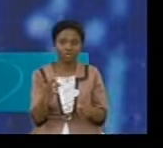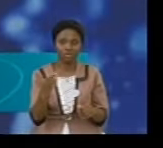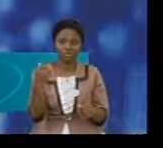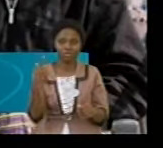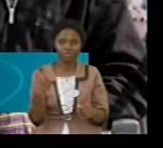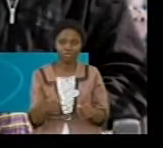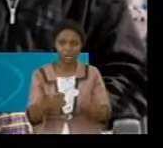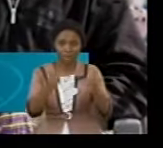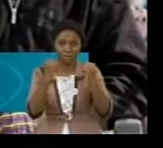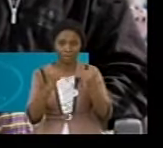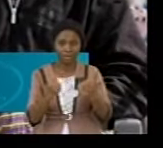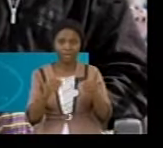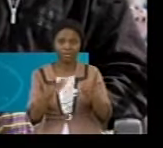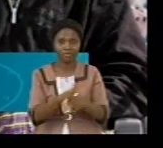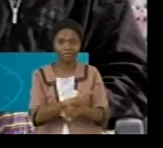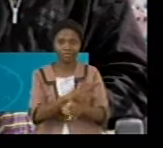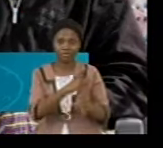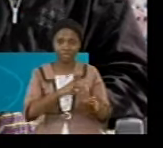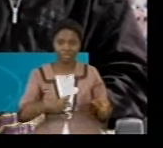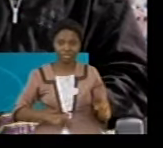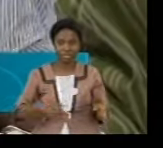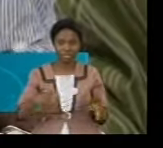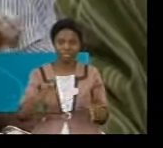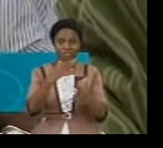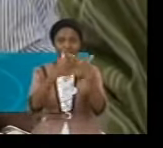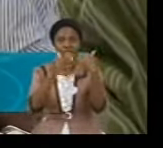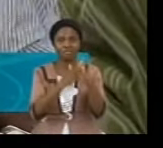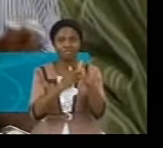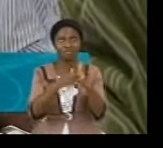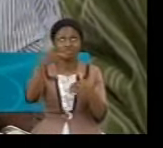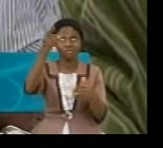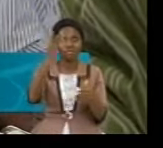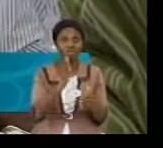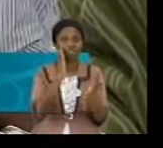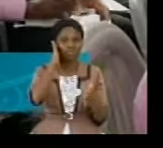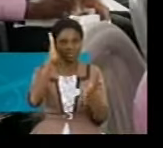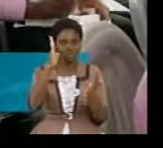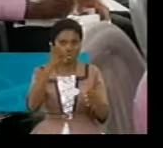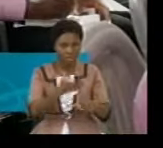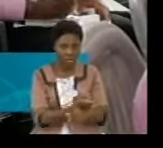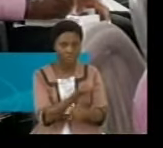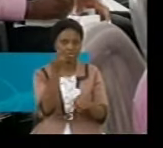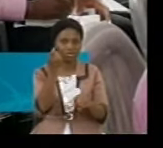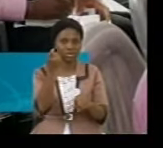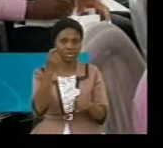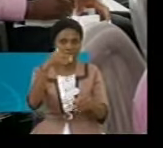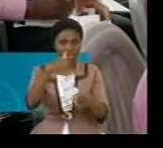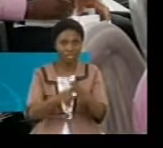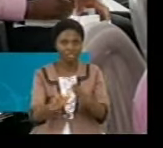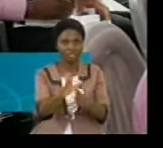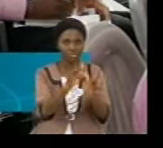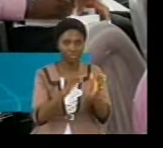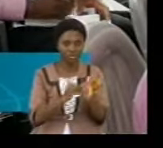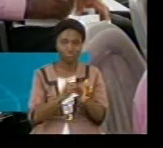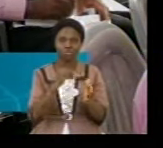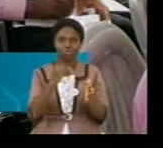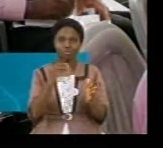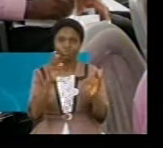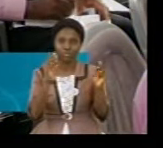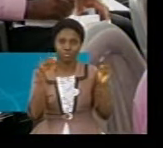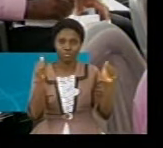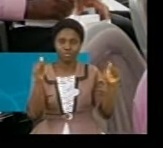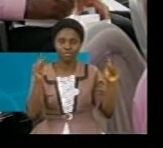every case. In your case. In my case. In your family. In